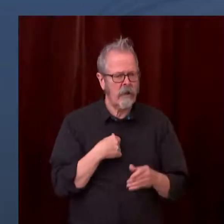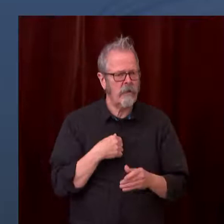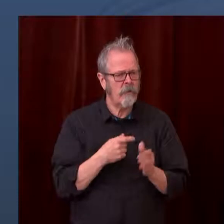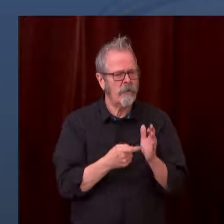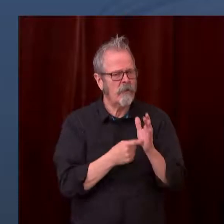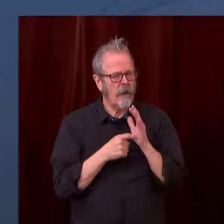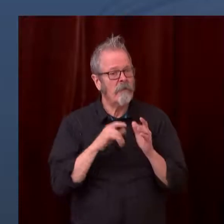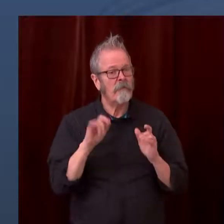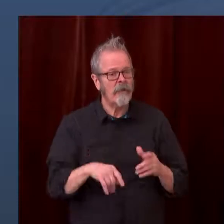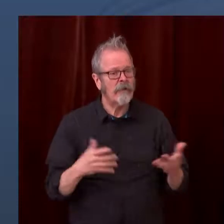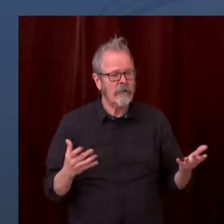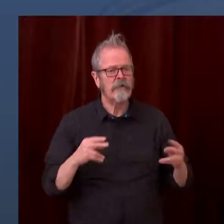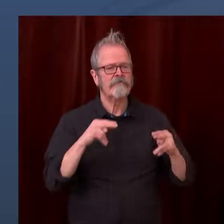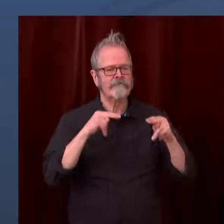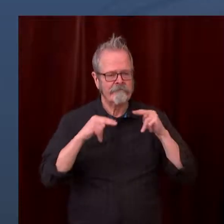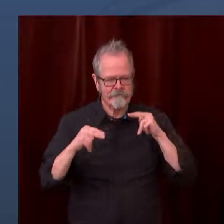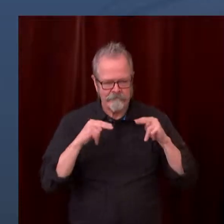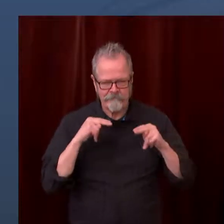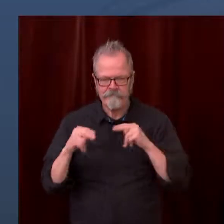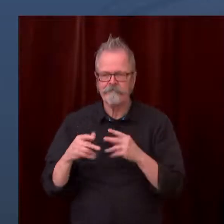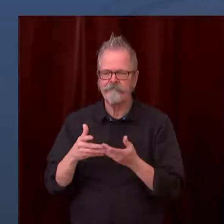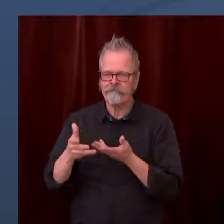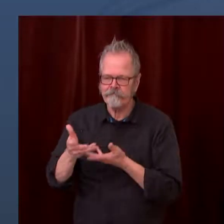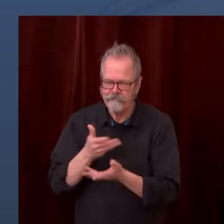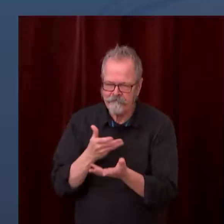get these kids have another option.